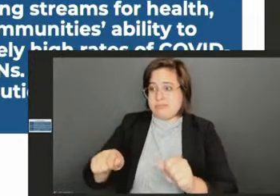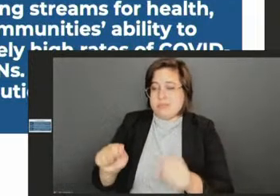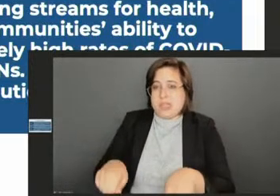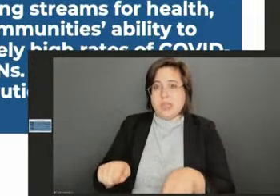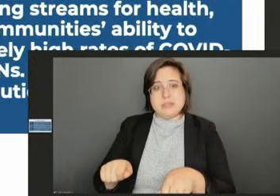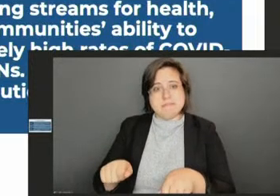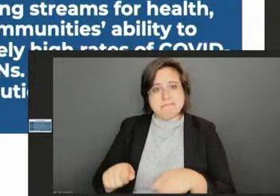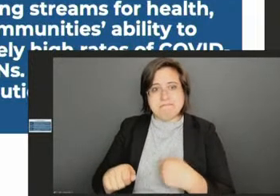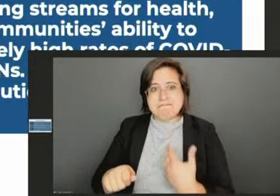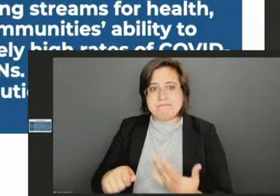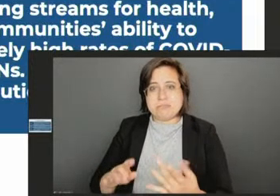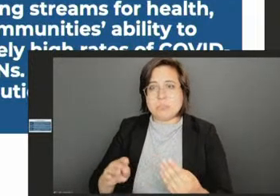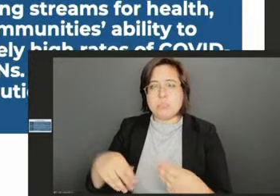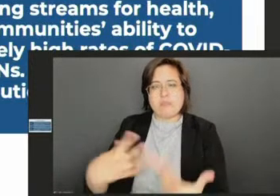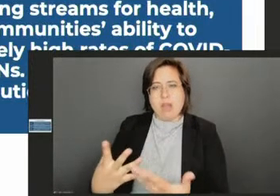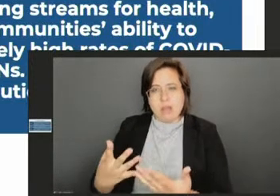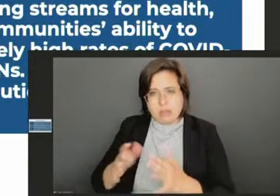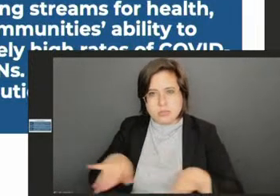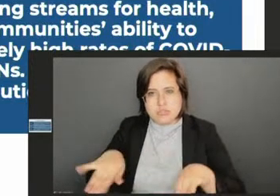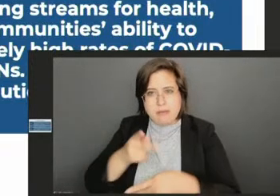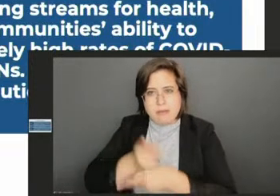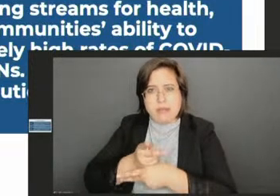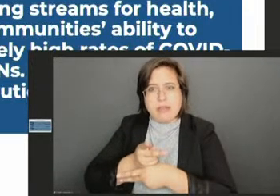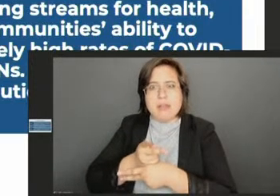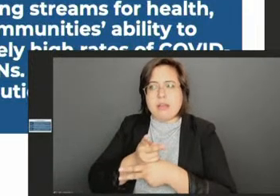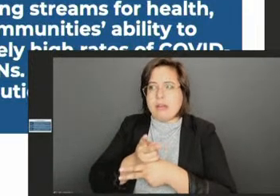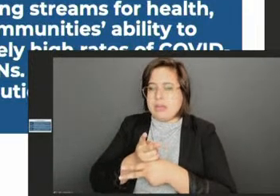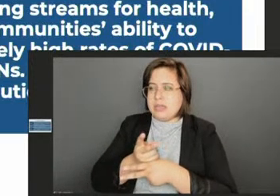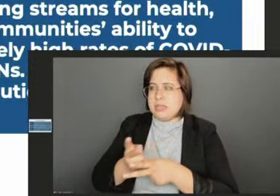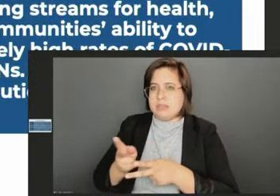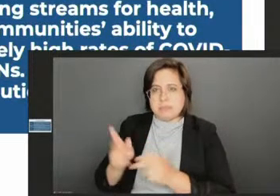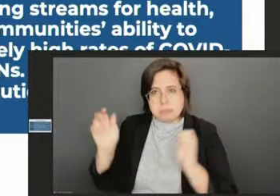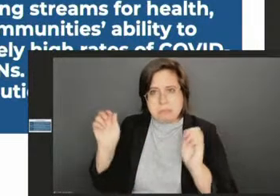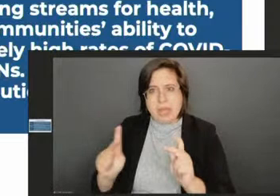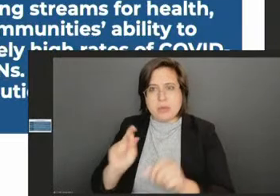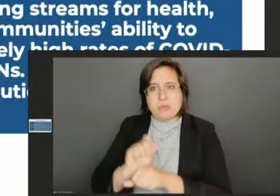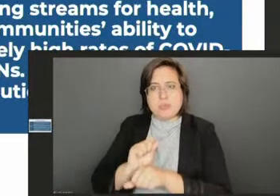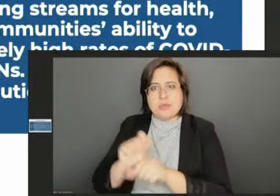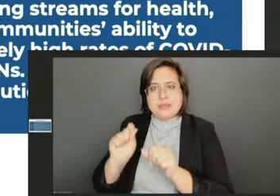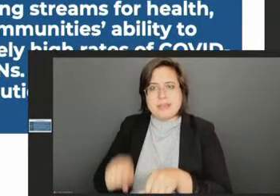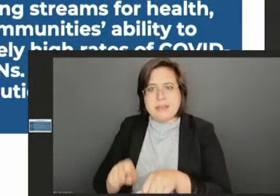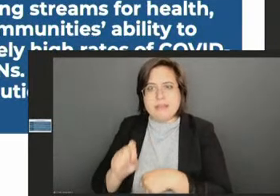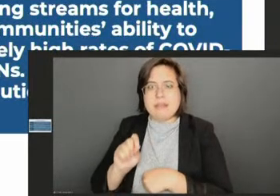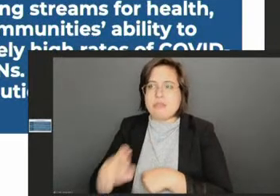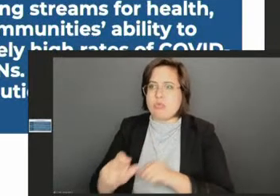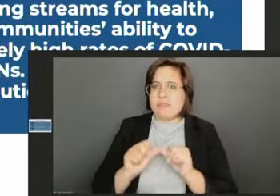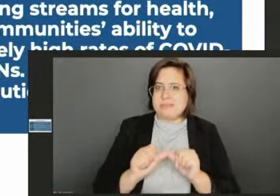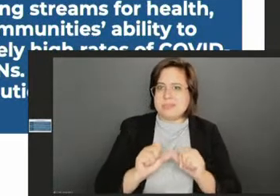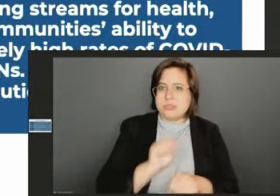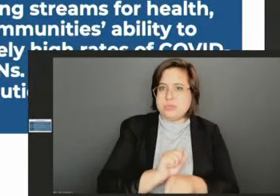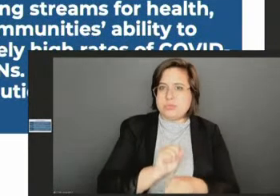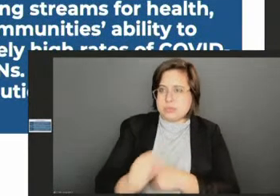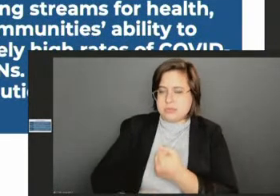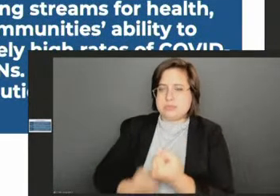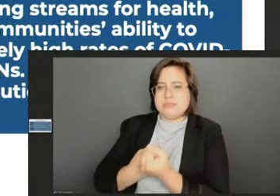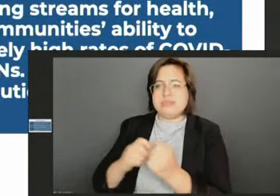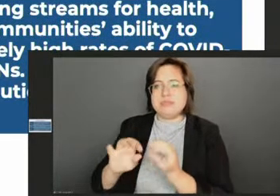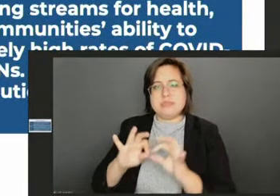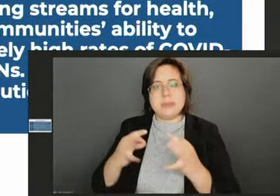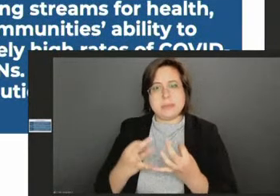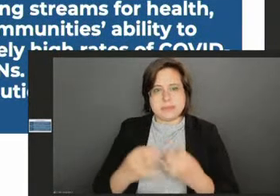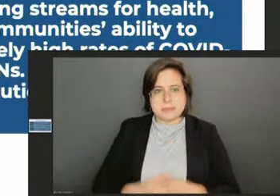to provide childcare, allow them to go back to work or remain in the workforce to support their